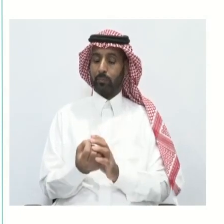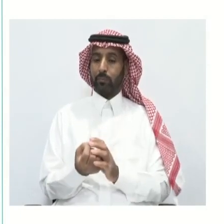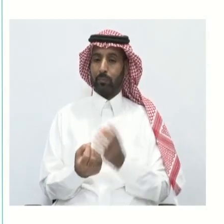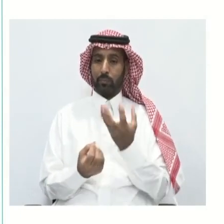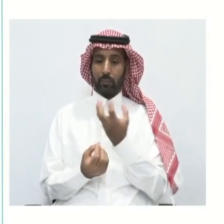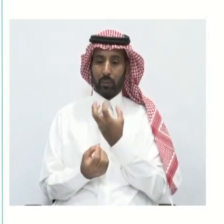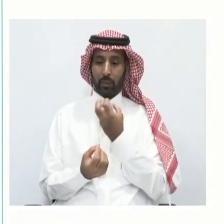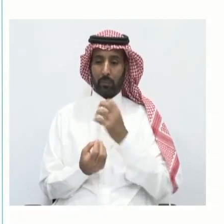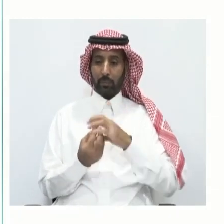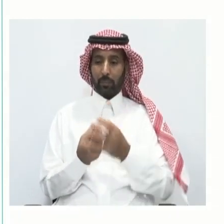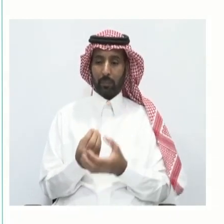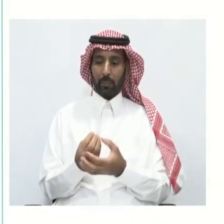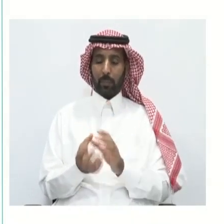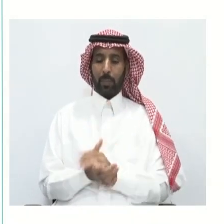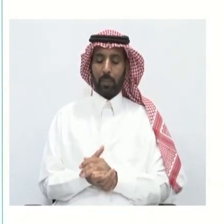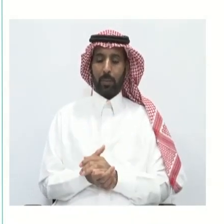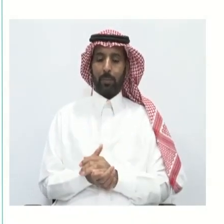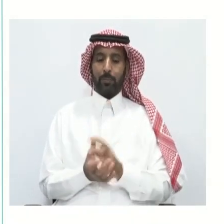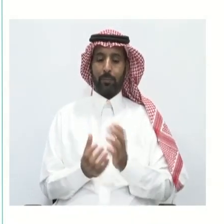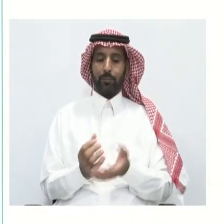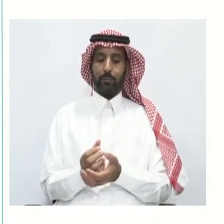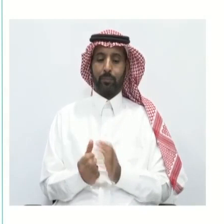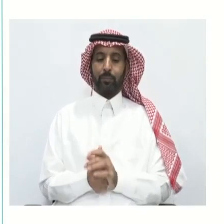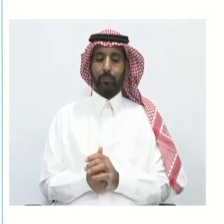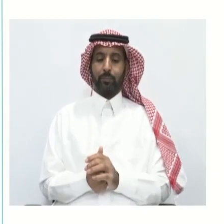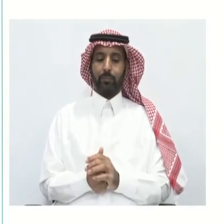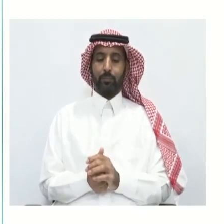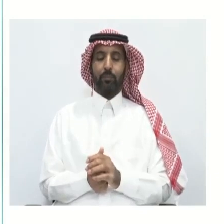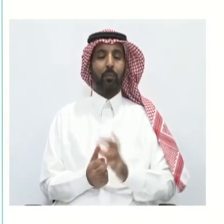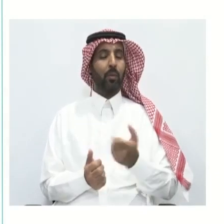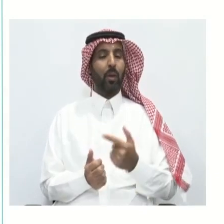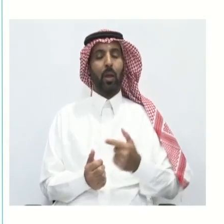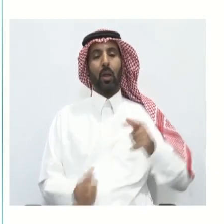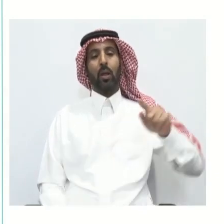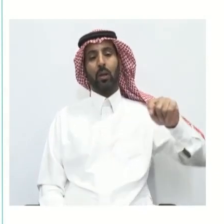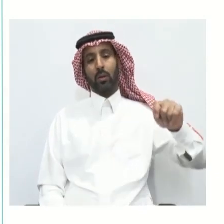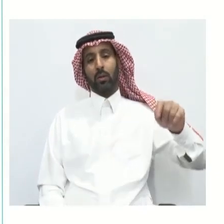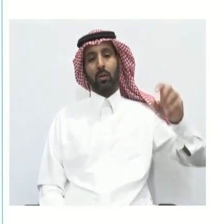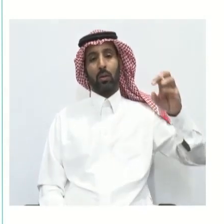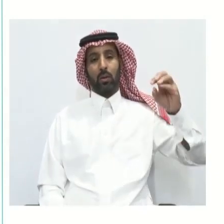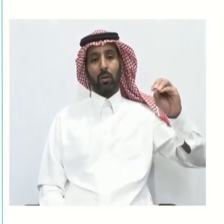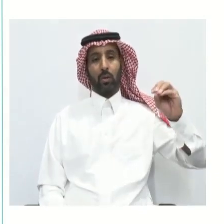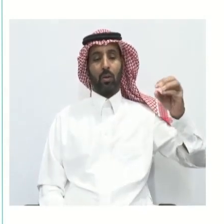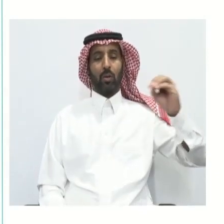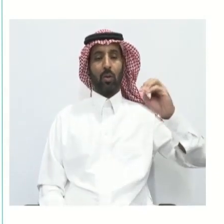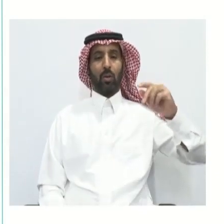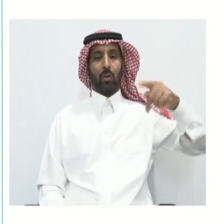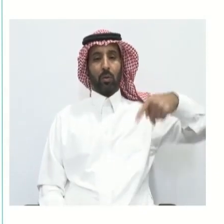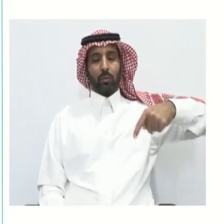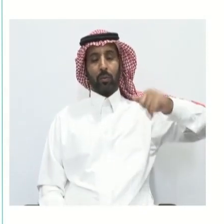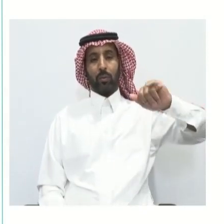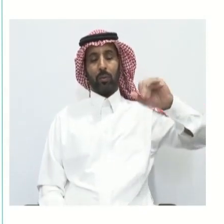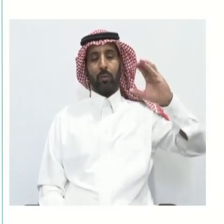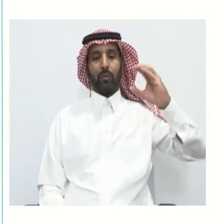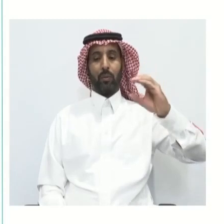its, very good. We call them tropical fruits like mango, figs, and papaya. The climate in the city